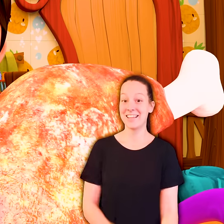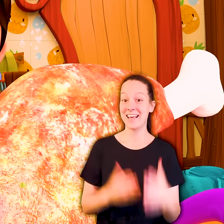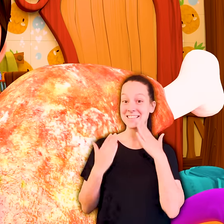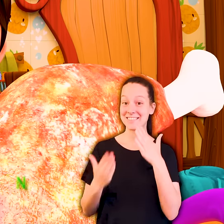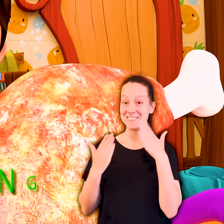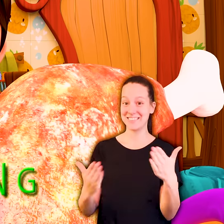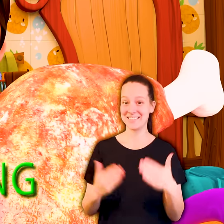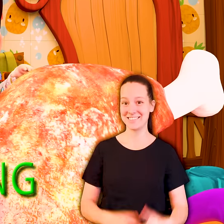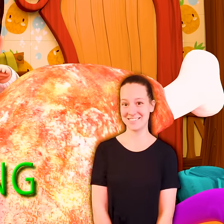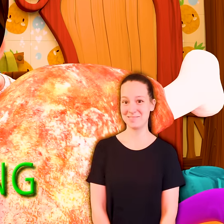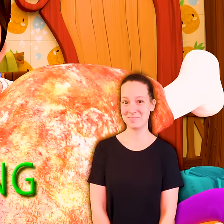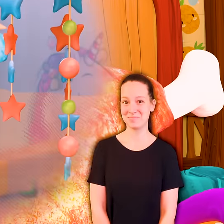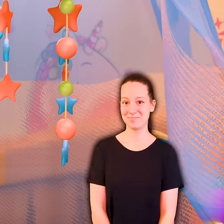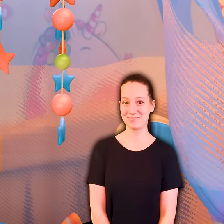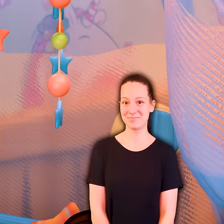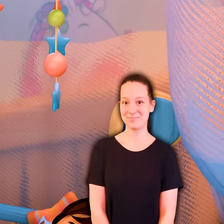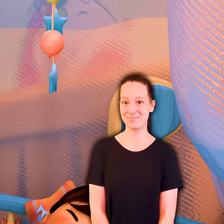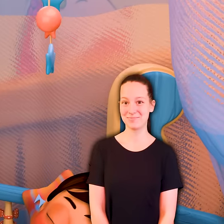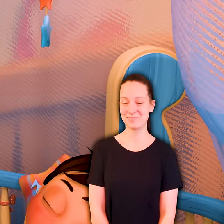thanksgiving